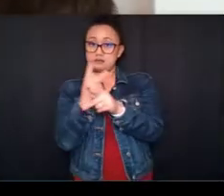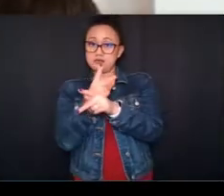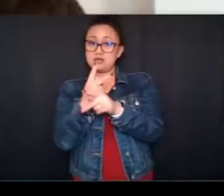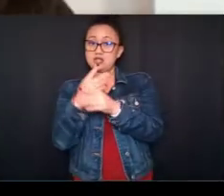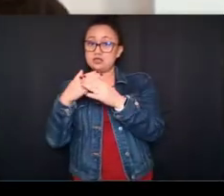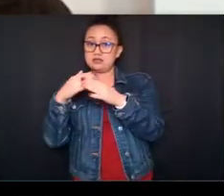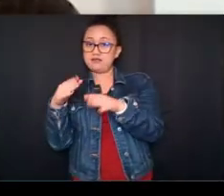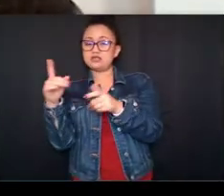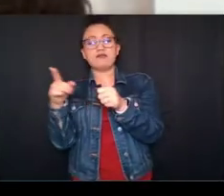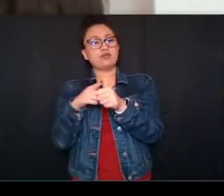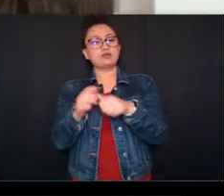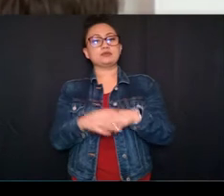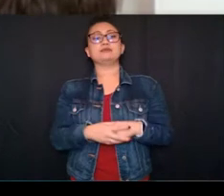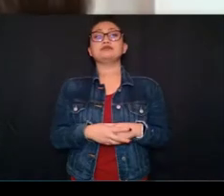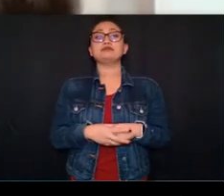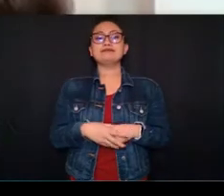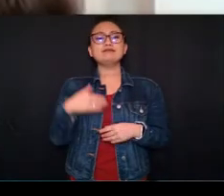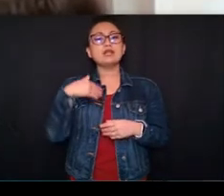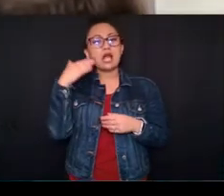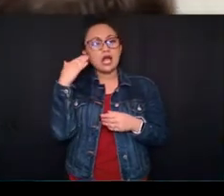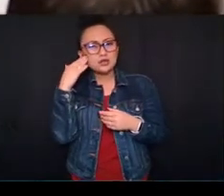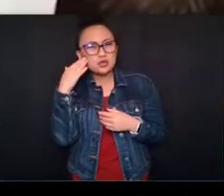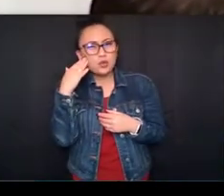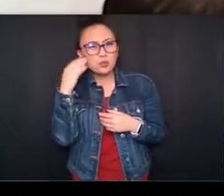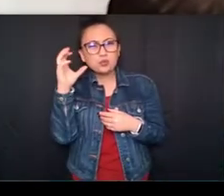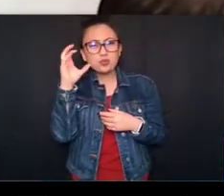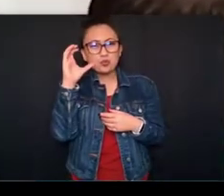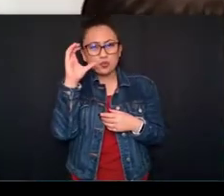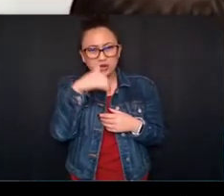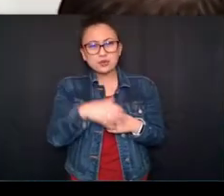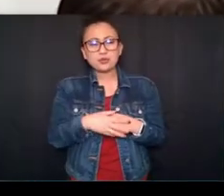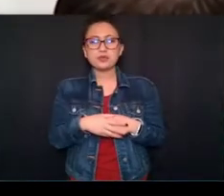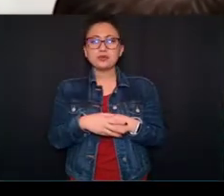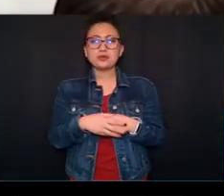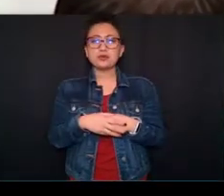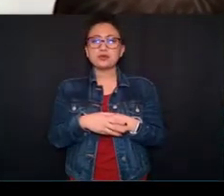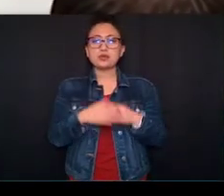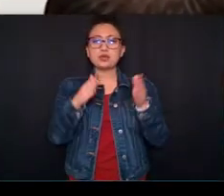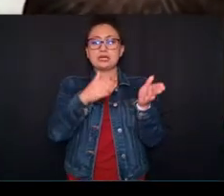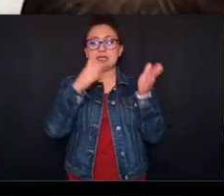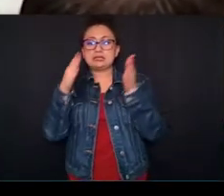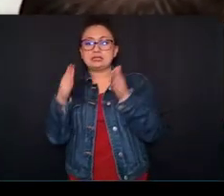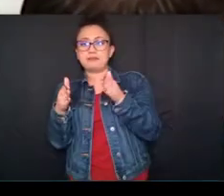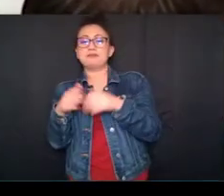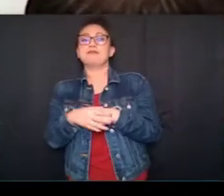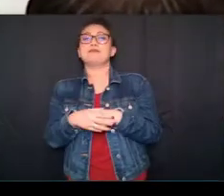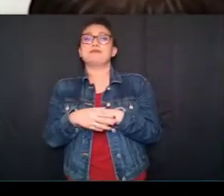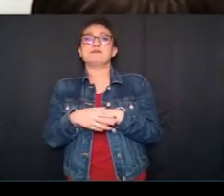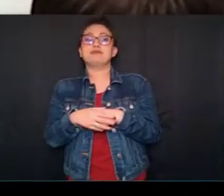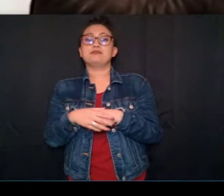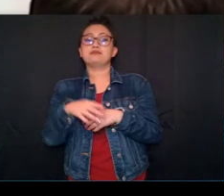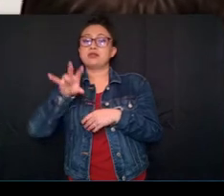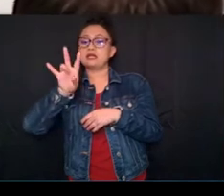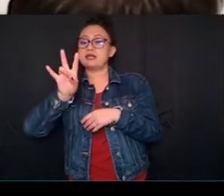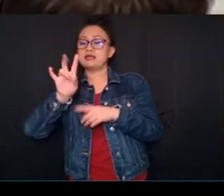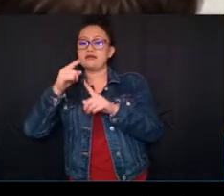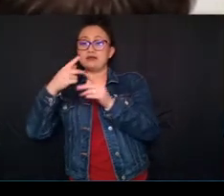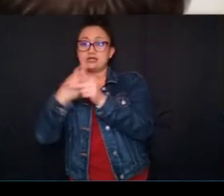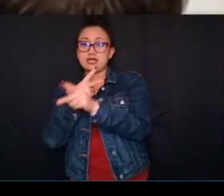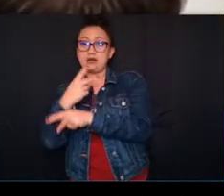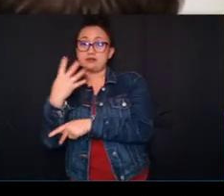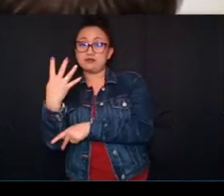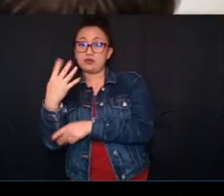first. So I know it seems a little weird, but what you're going to do is skip over here and say 7 times 4 is 28. Now